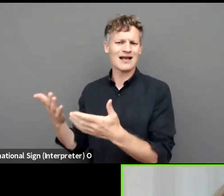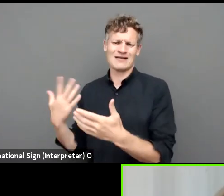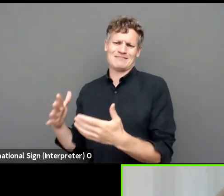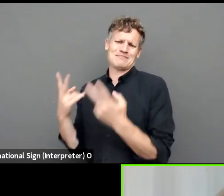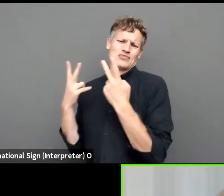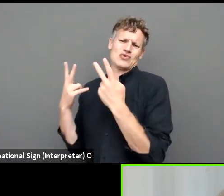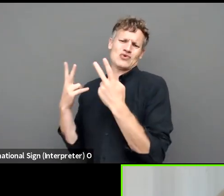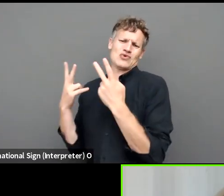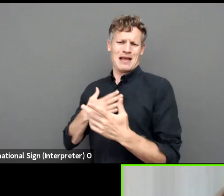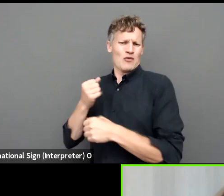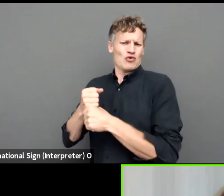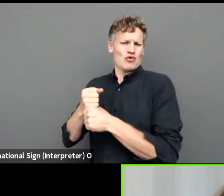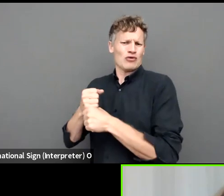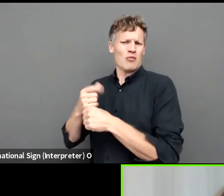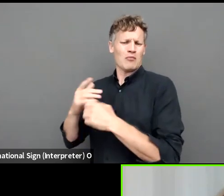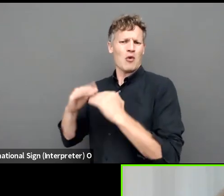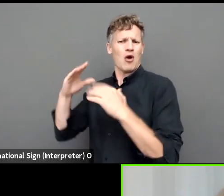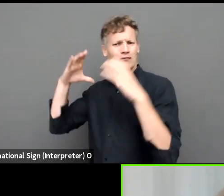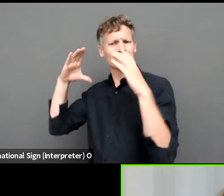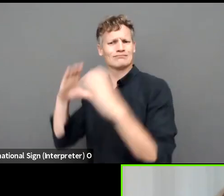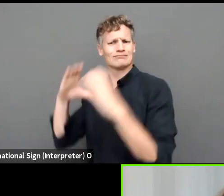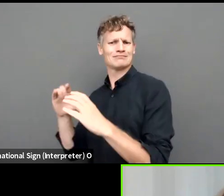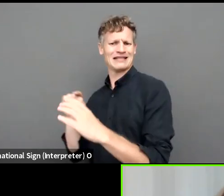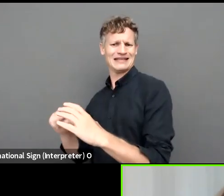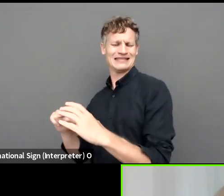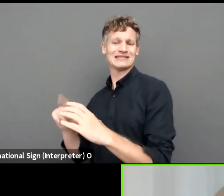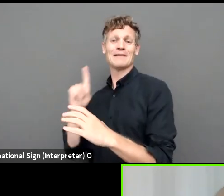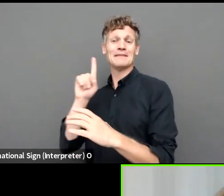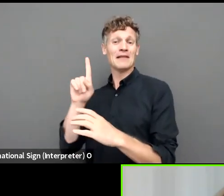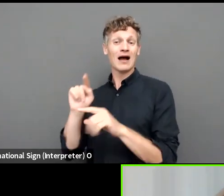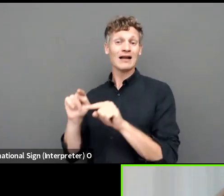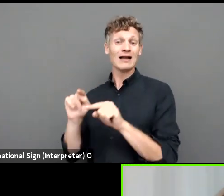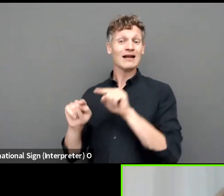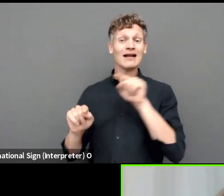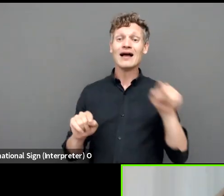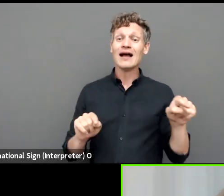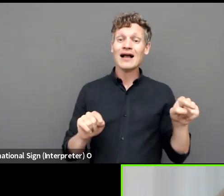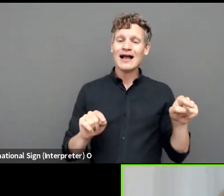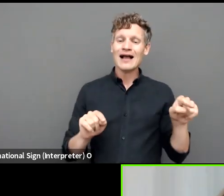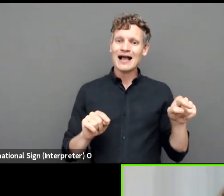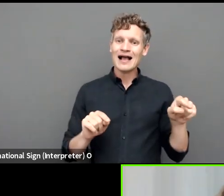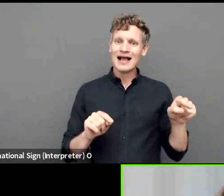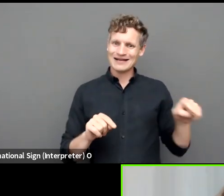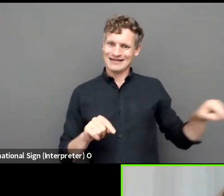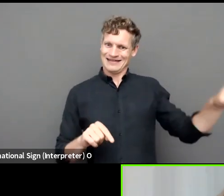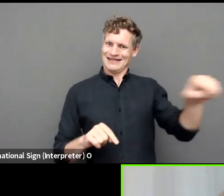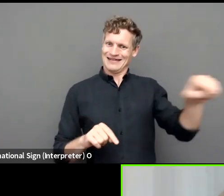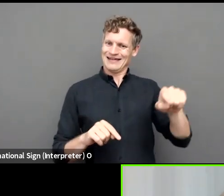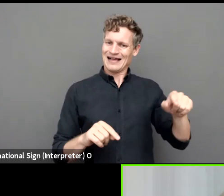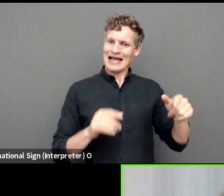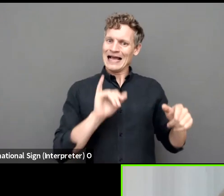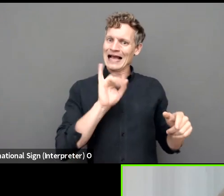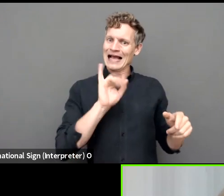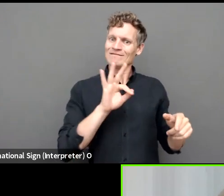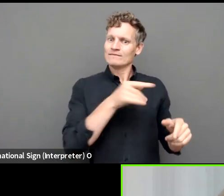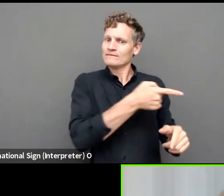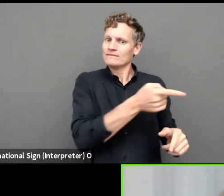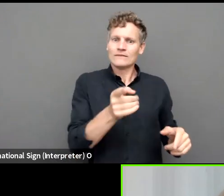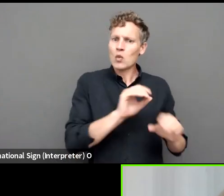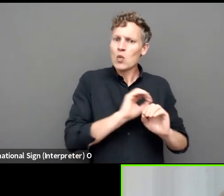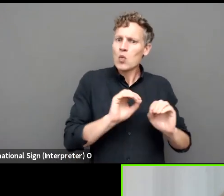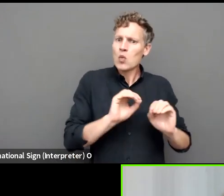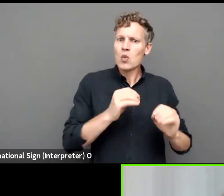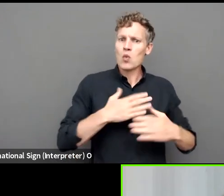focuses on the way. But you're basically now asking, you know, what if we don't have the will? How do we conquer hearts and